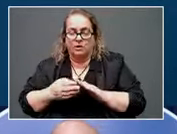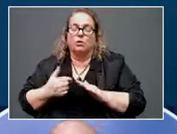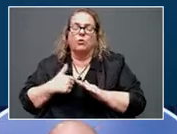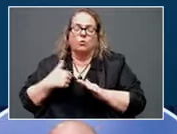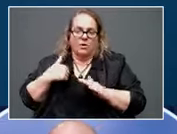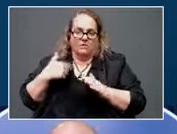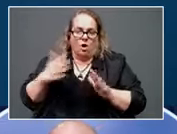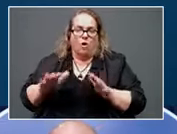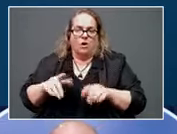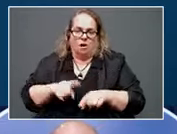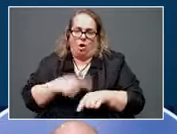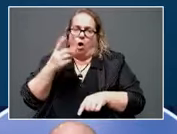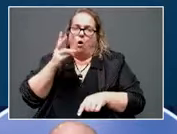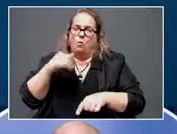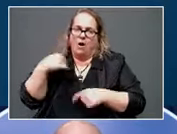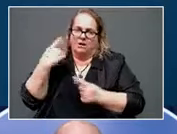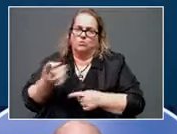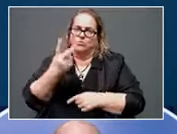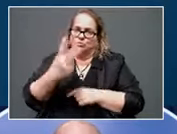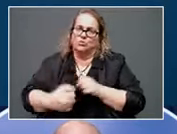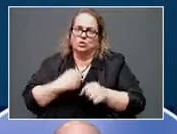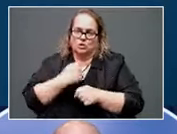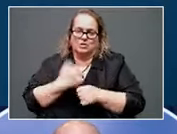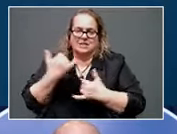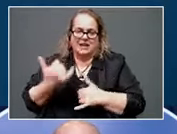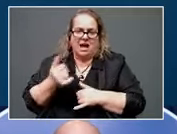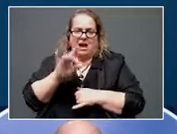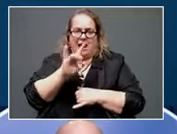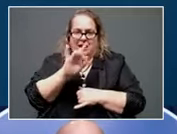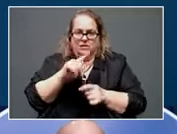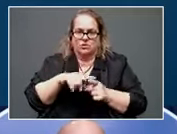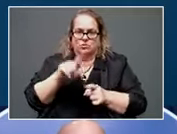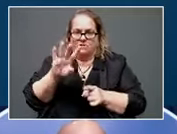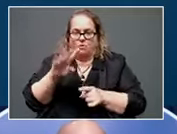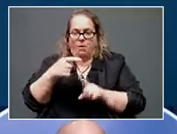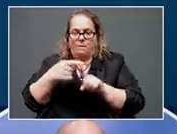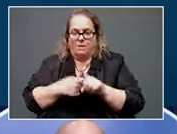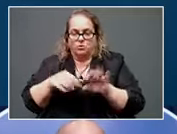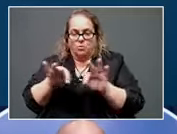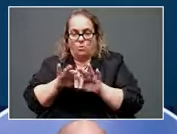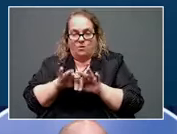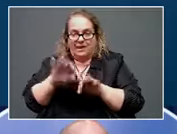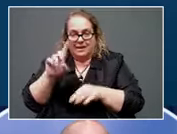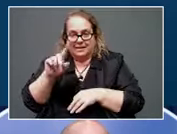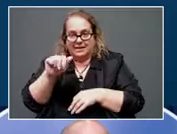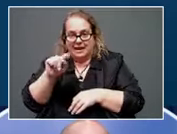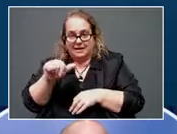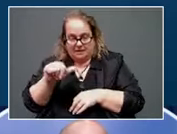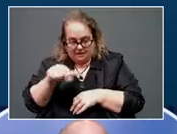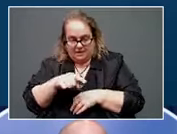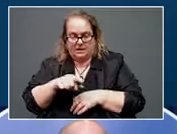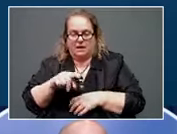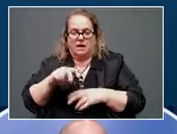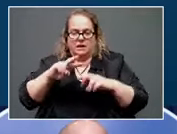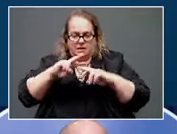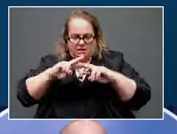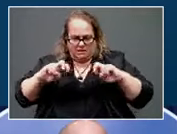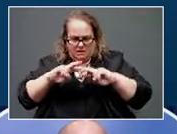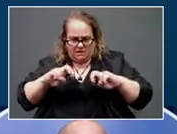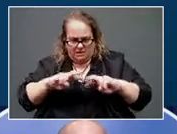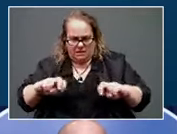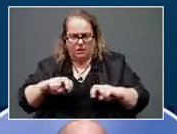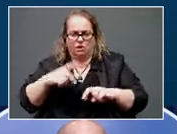years. They've been able to take the last 18 to 24 months worth of data and model that data and look at which of the metrics we